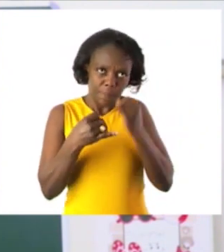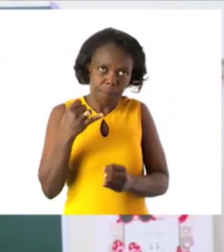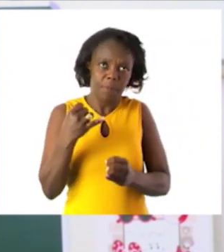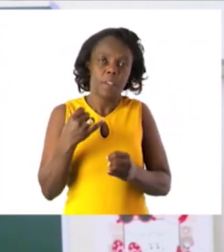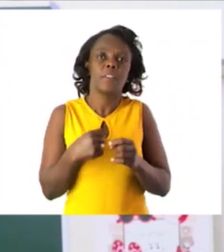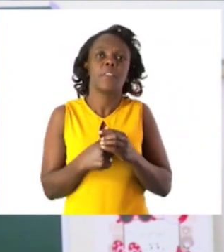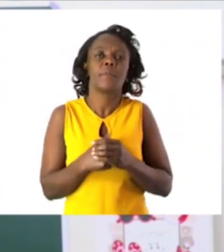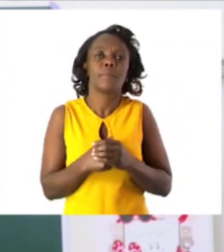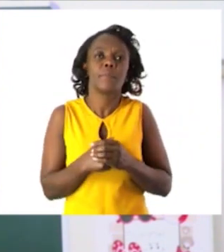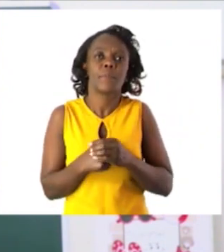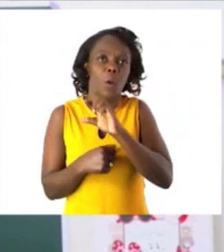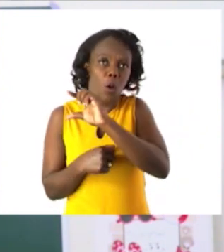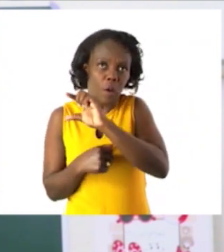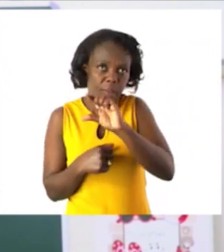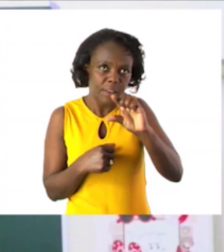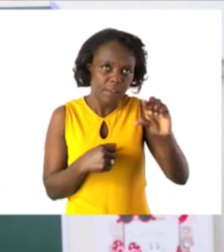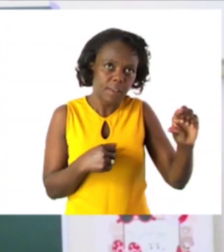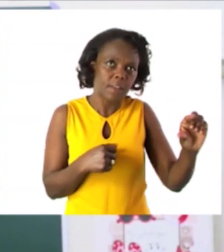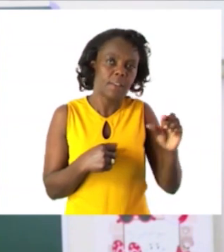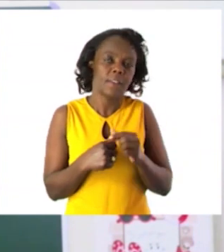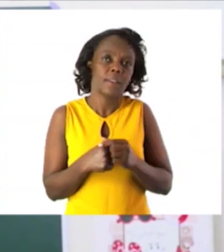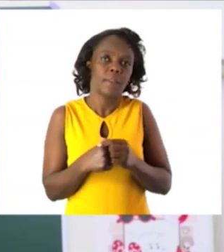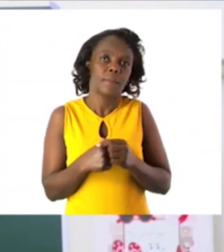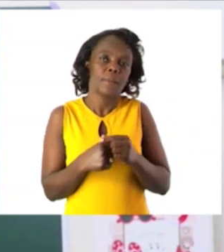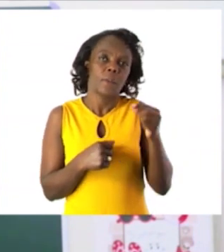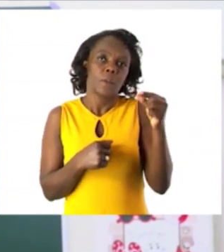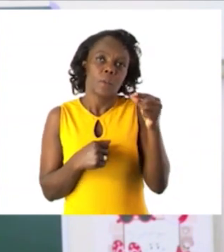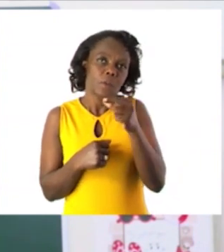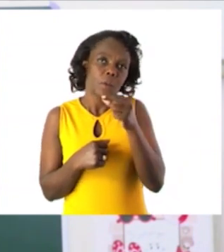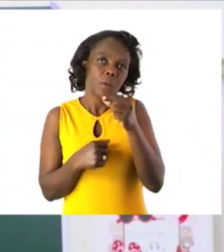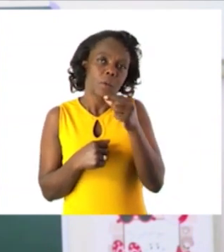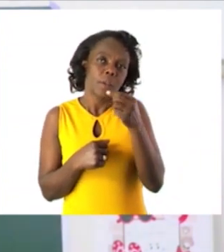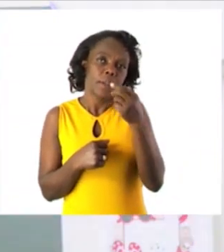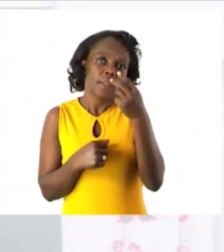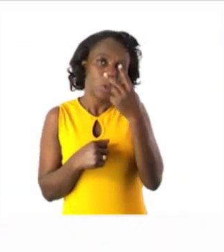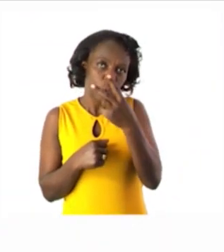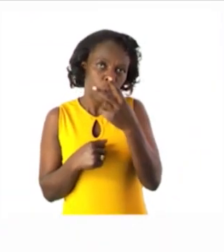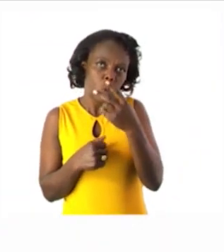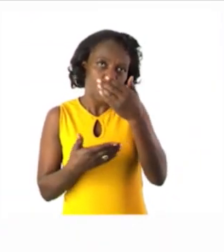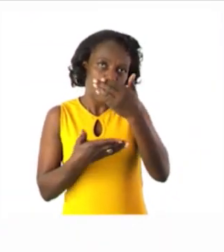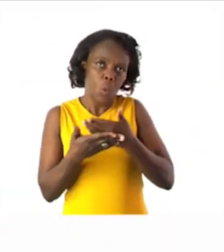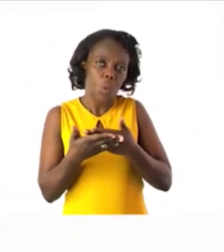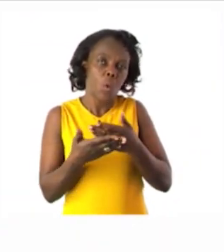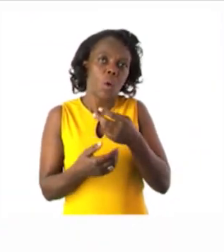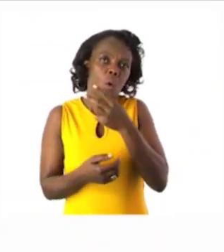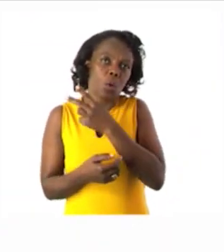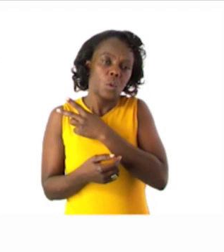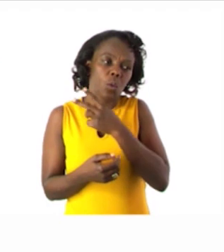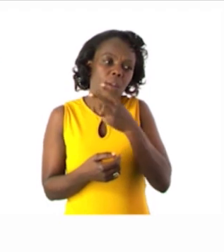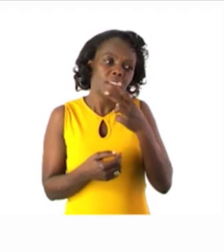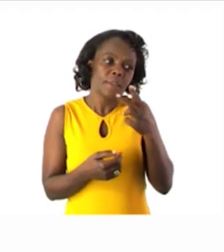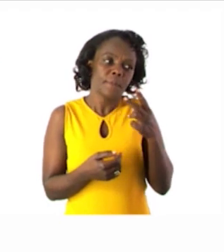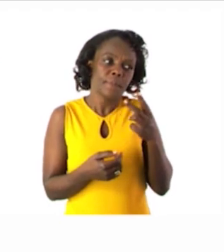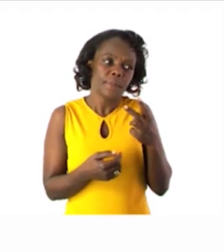important place. All right, so the grade 2s, let's go together on page 22 and see where we can put a capital